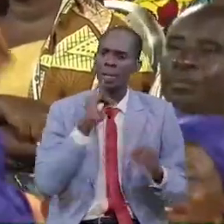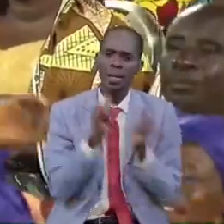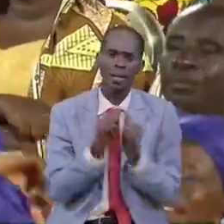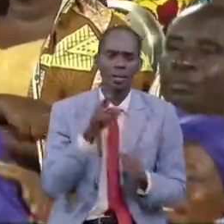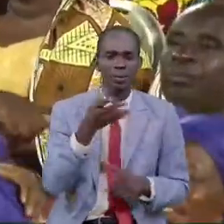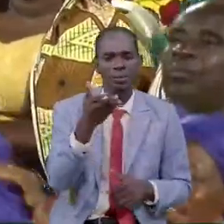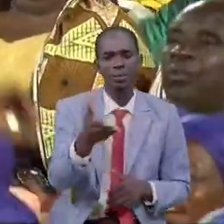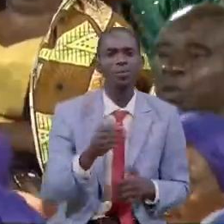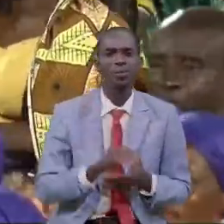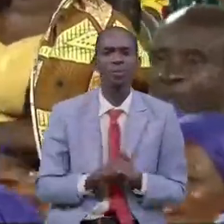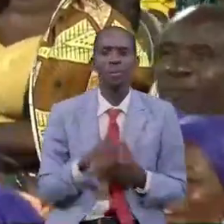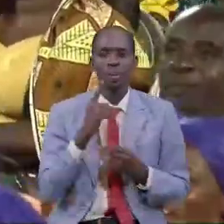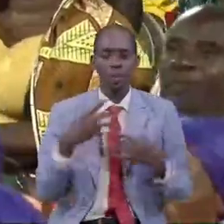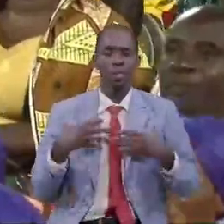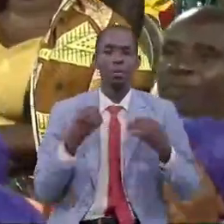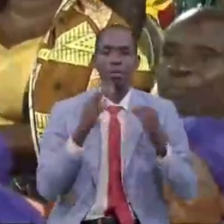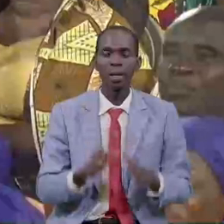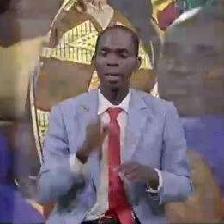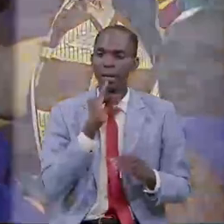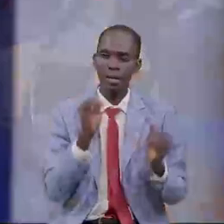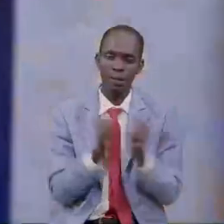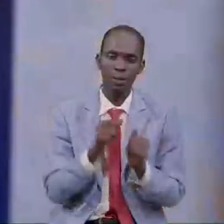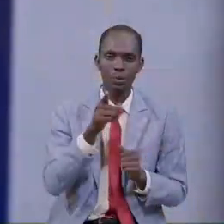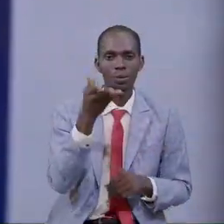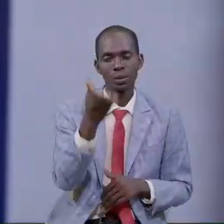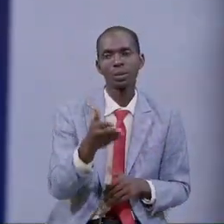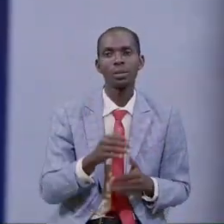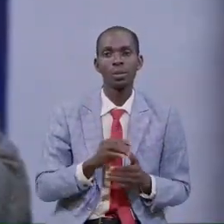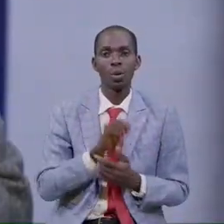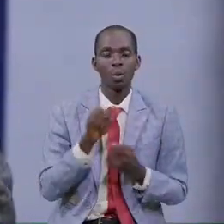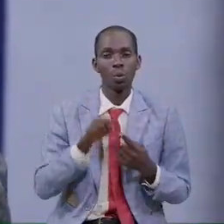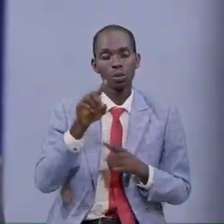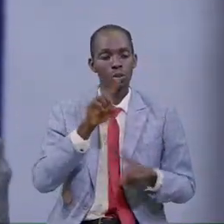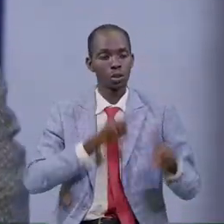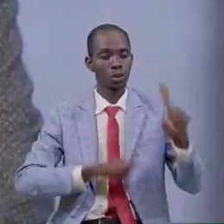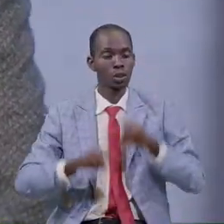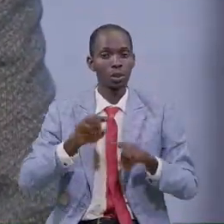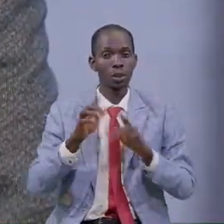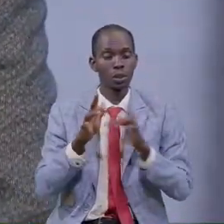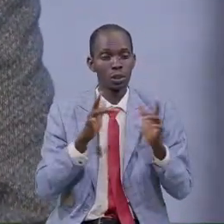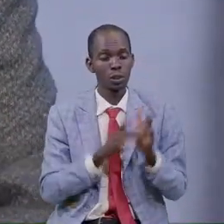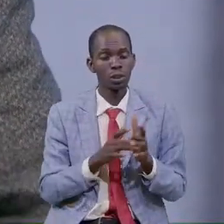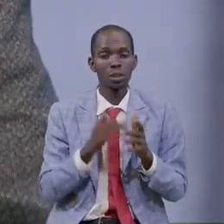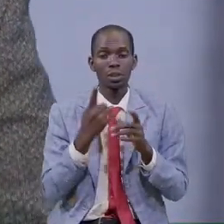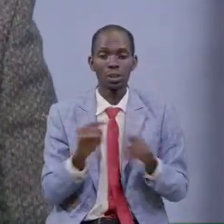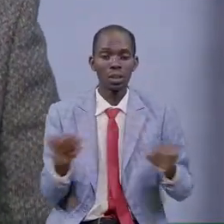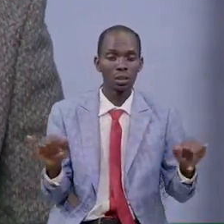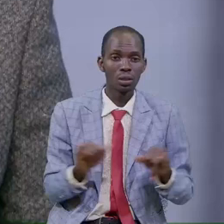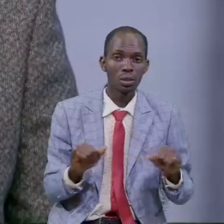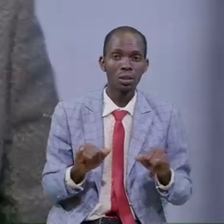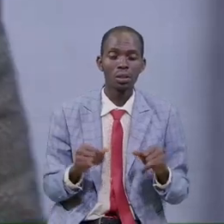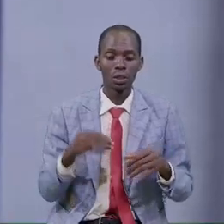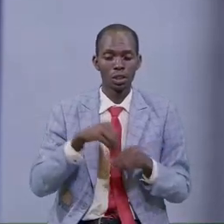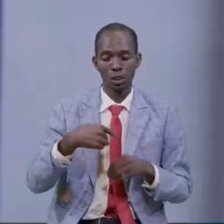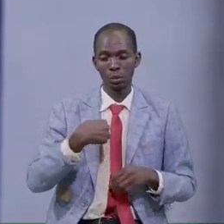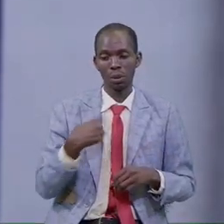healer is with you. Le guérisseur est avec when vous. You say Jesus Christ, the same in me, the